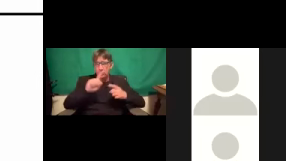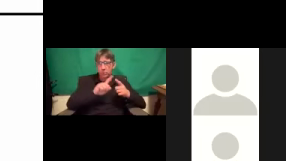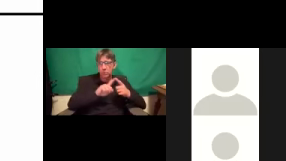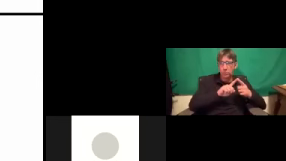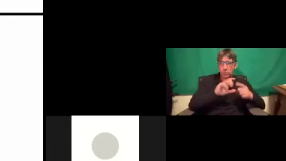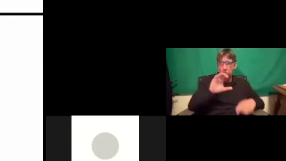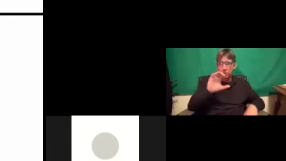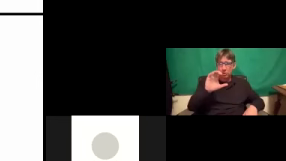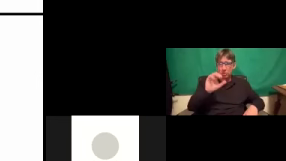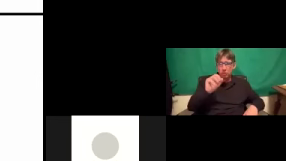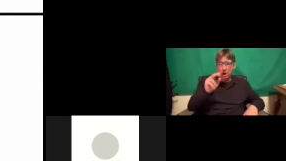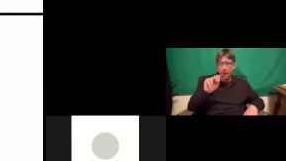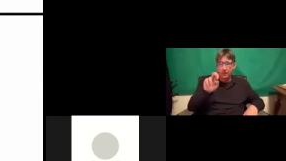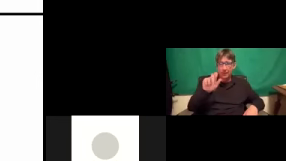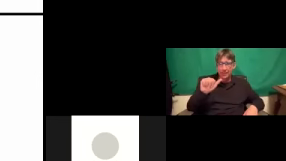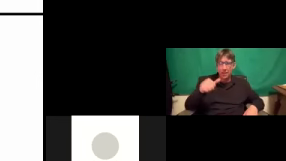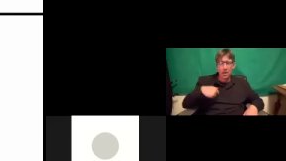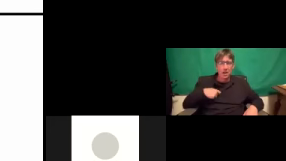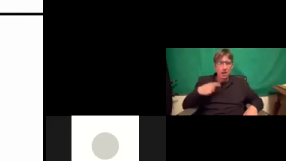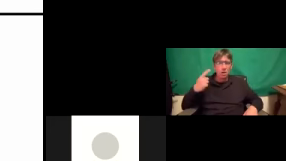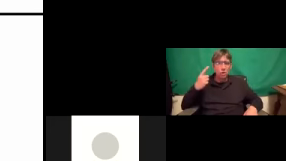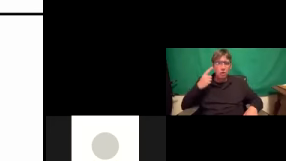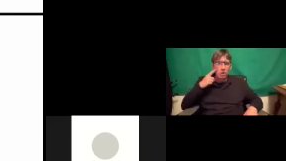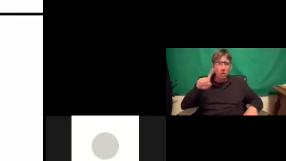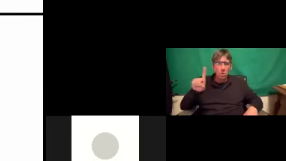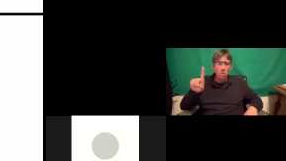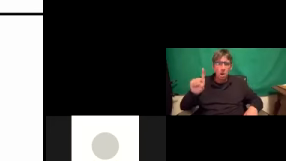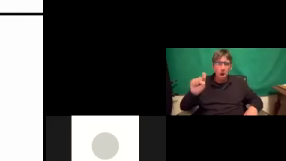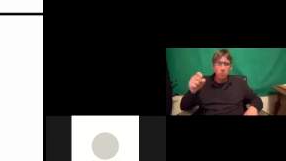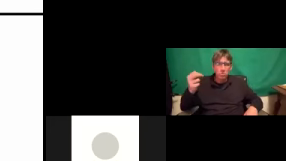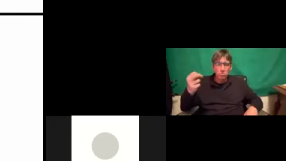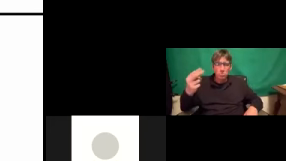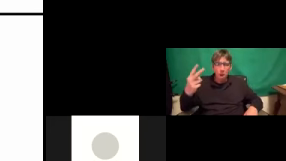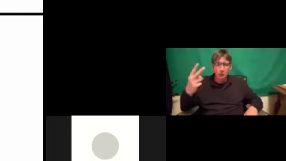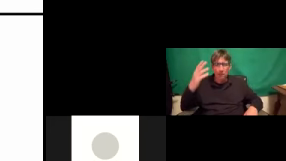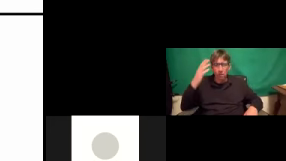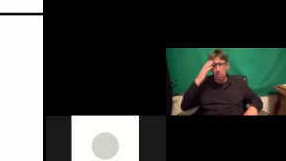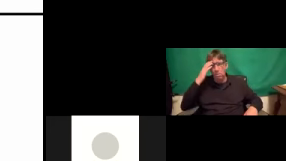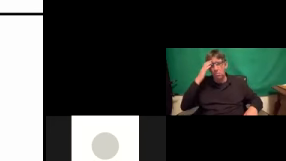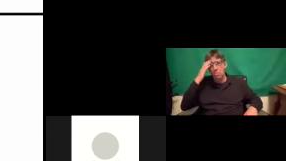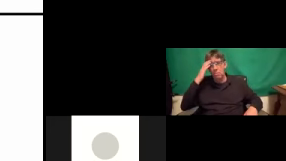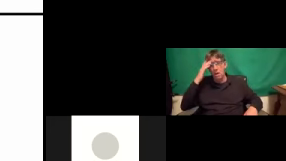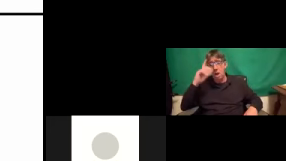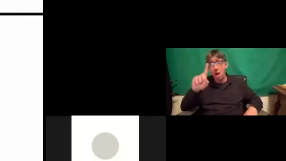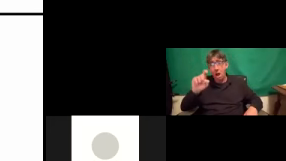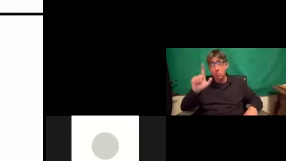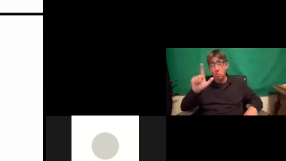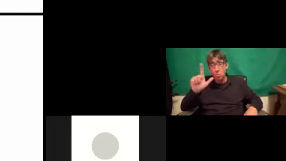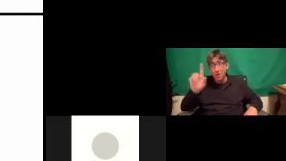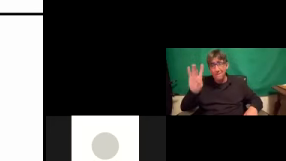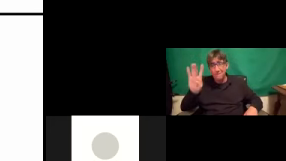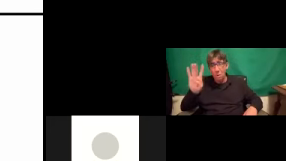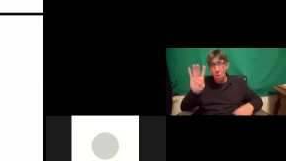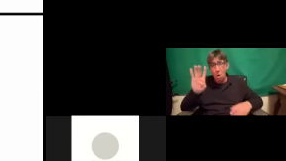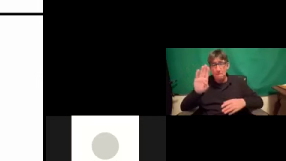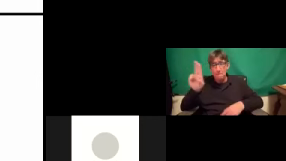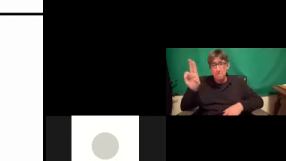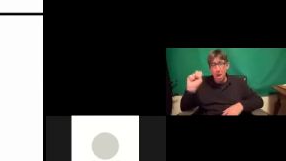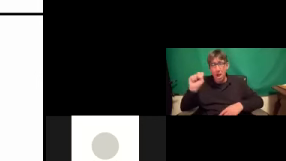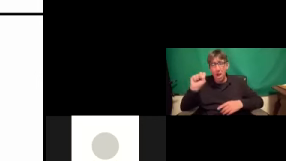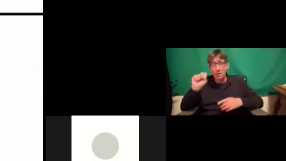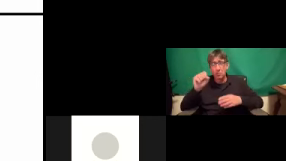the 112 is one of the 24 bus routes that will be facing decreased frequency, particularly